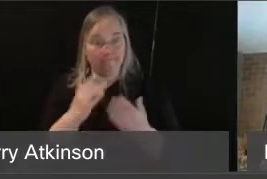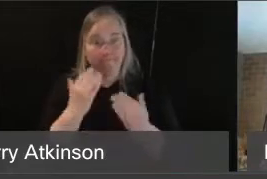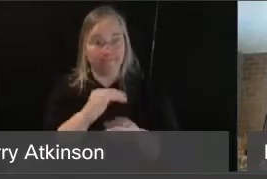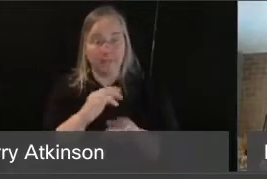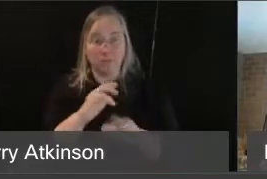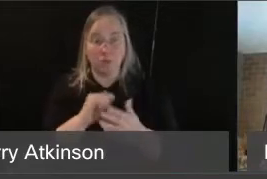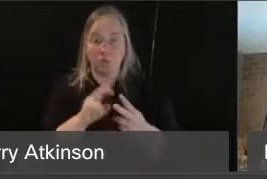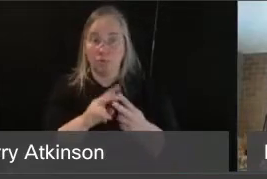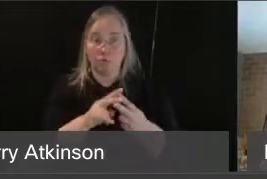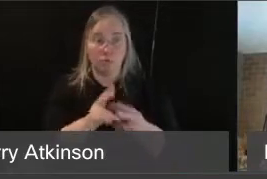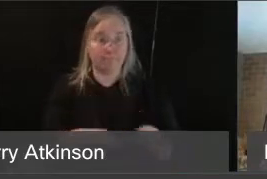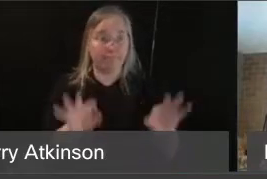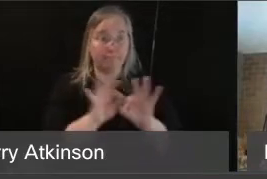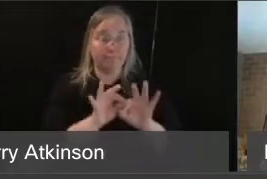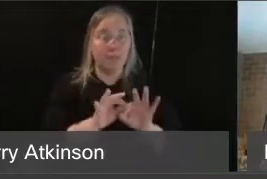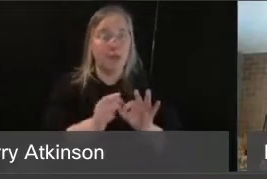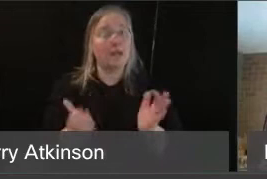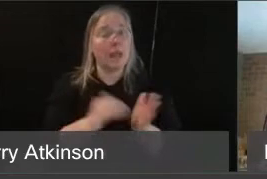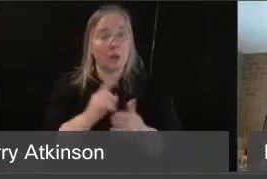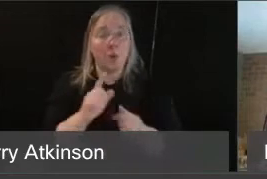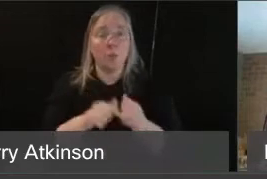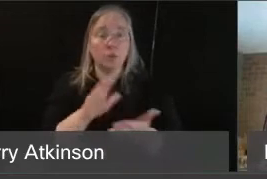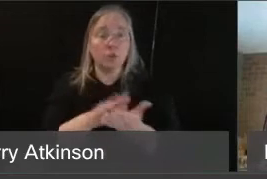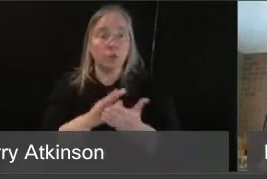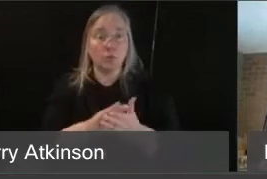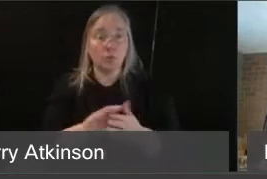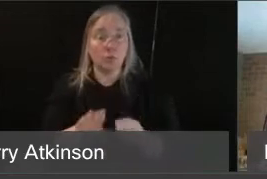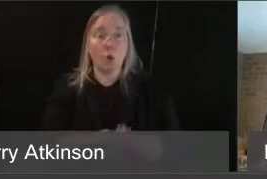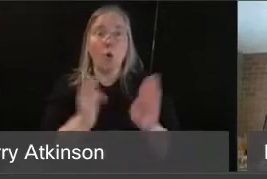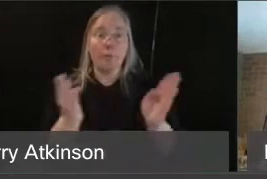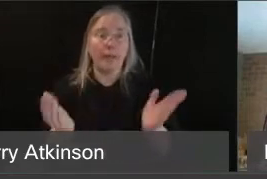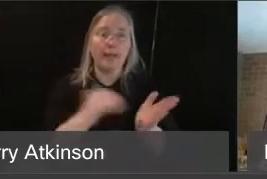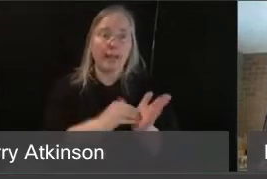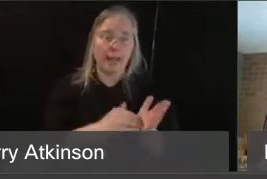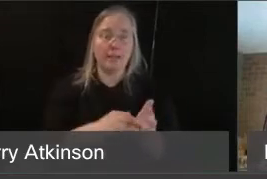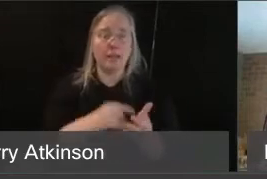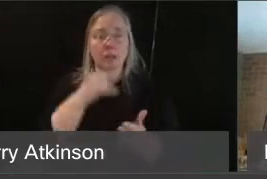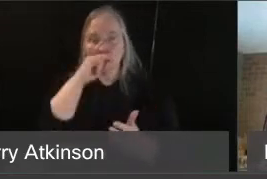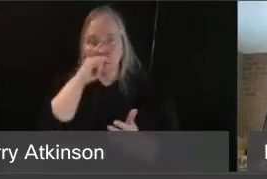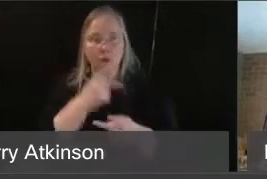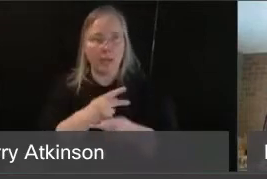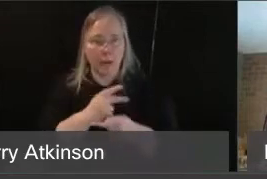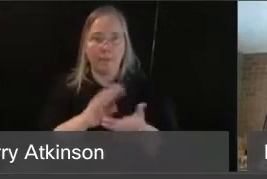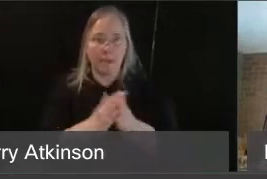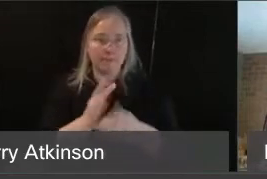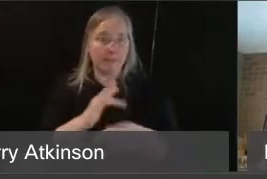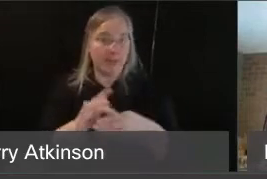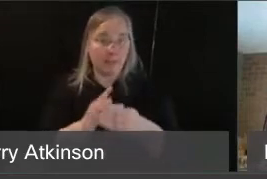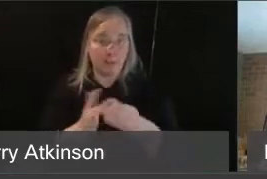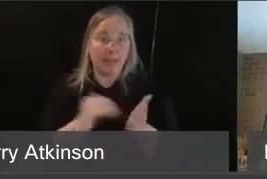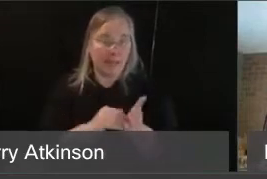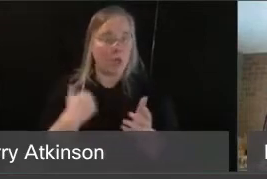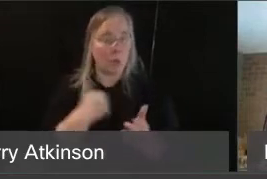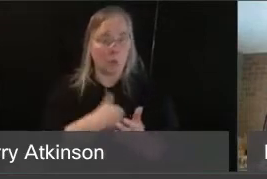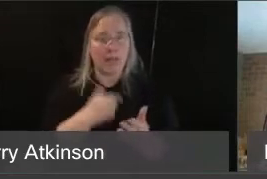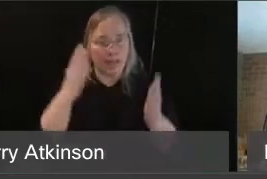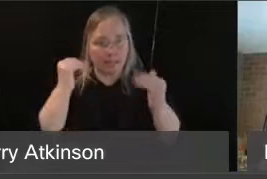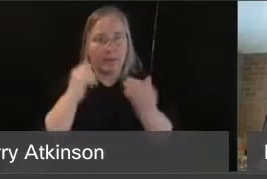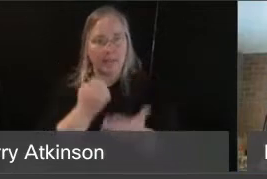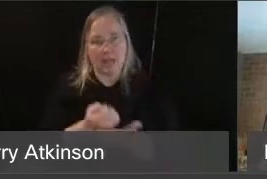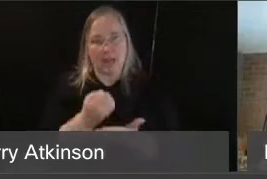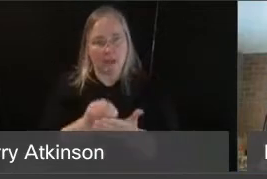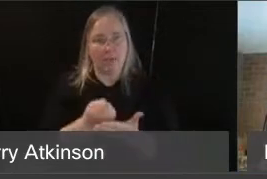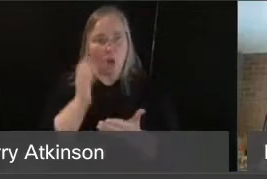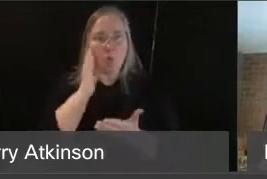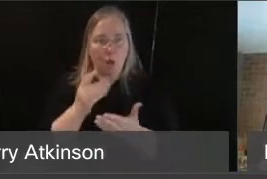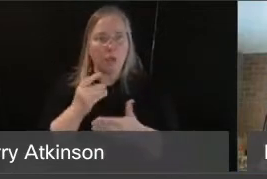So once again schools reopen, childcare becomes much more widely available. We expect sort of the economy to sort of begin to